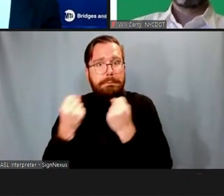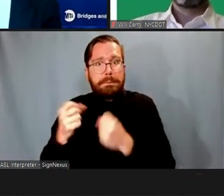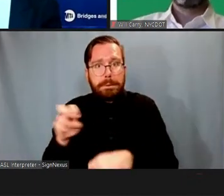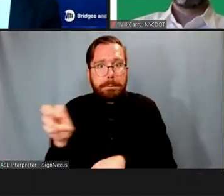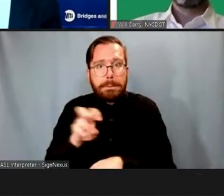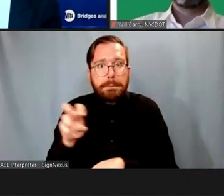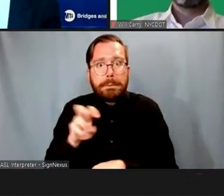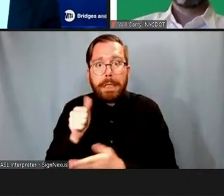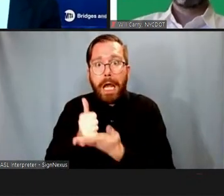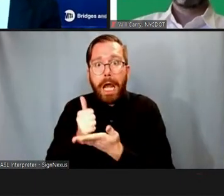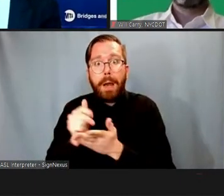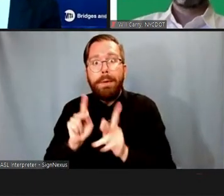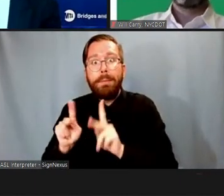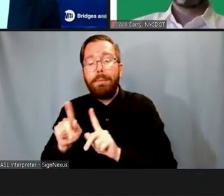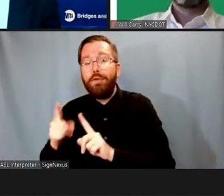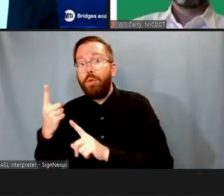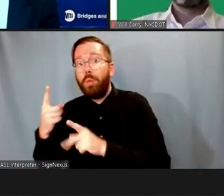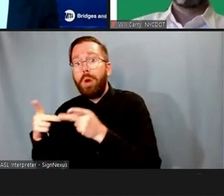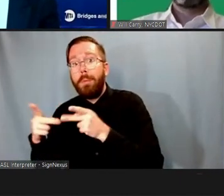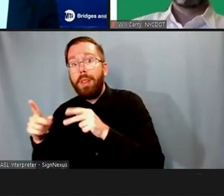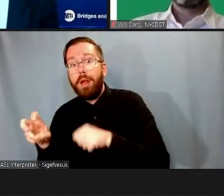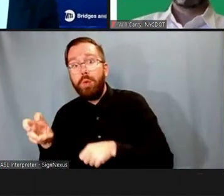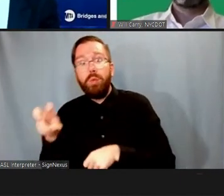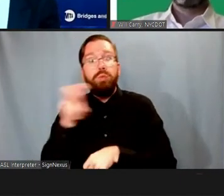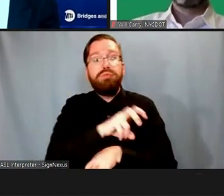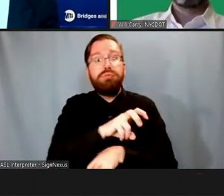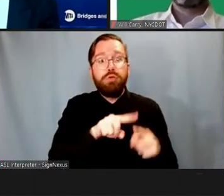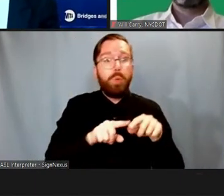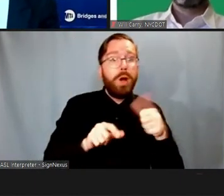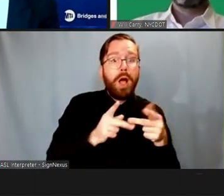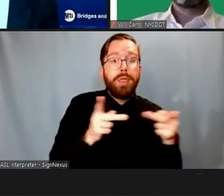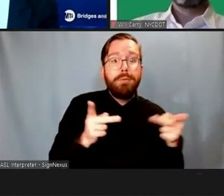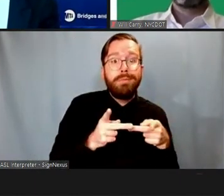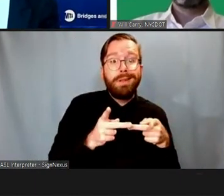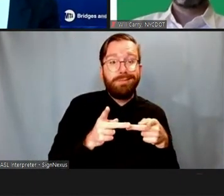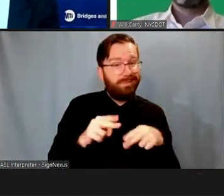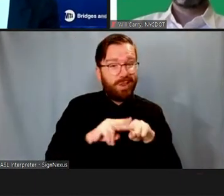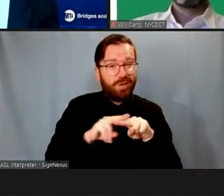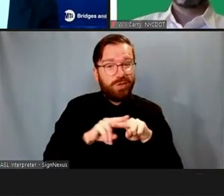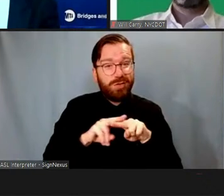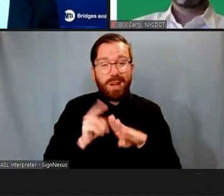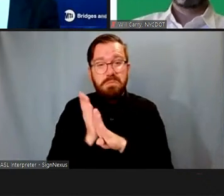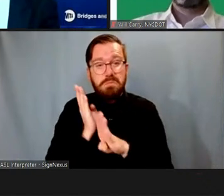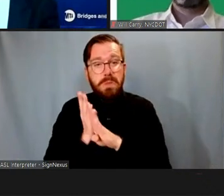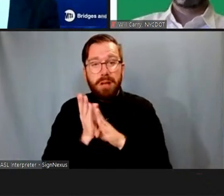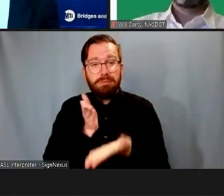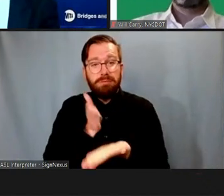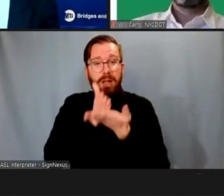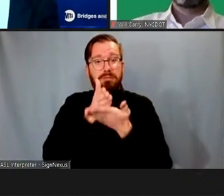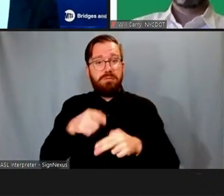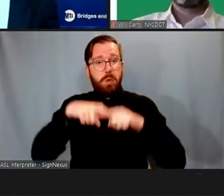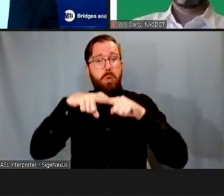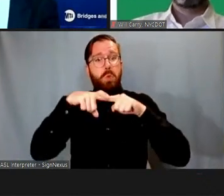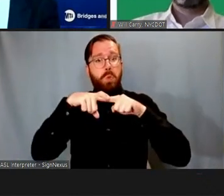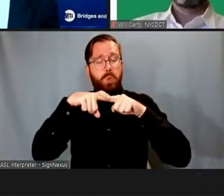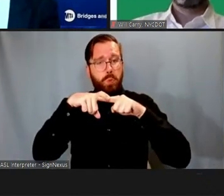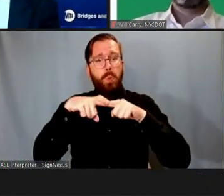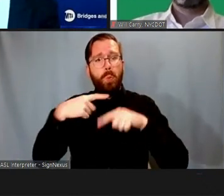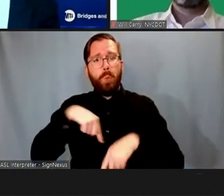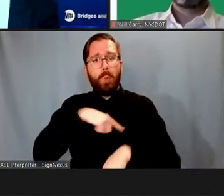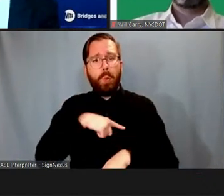point to point not even the training of the bosses were working when we were doing this work um